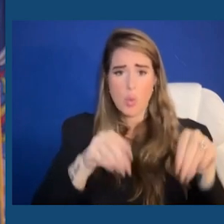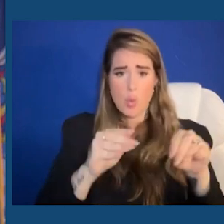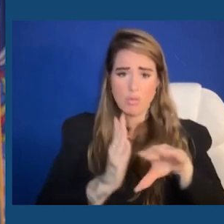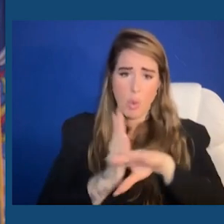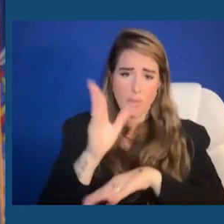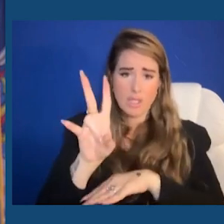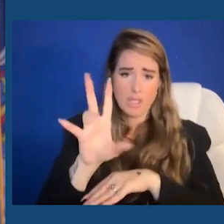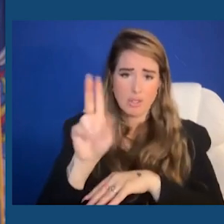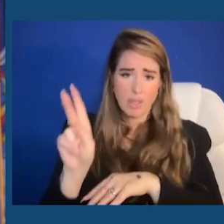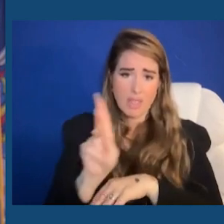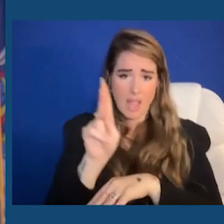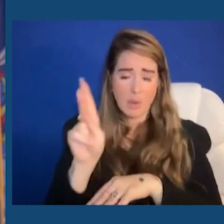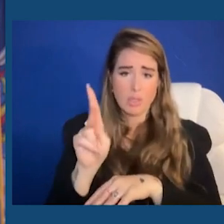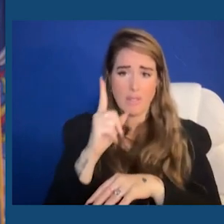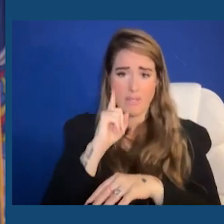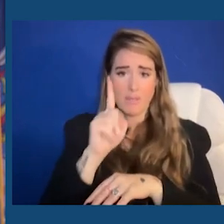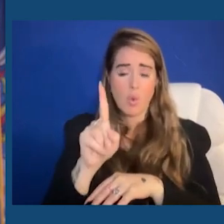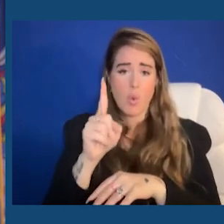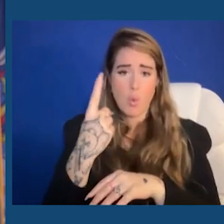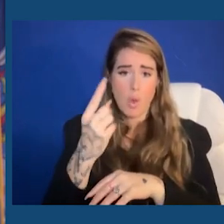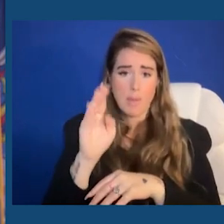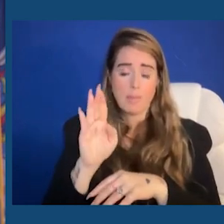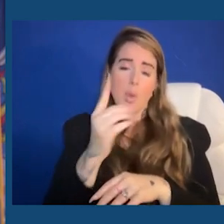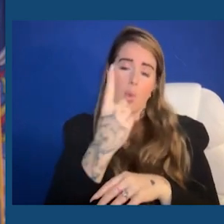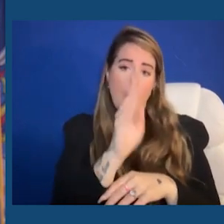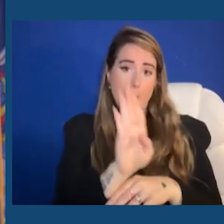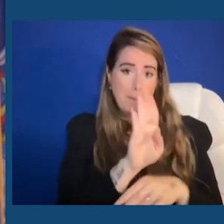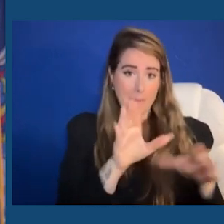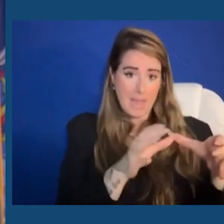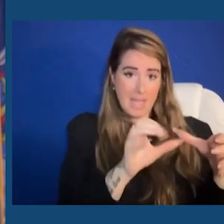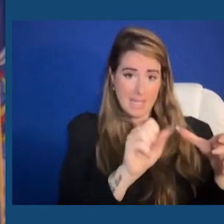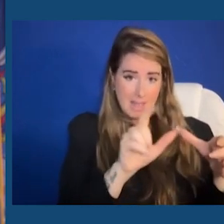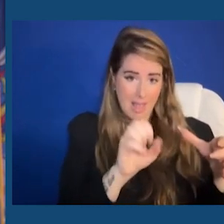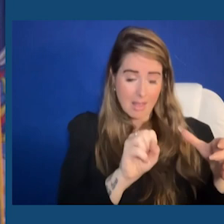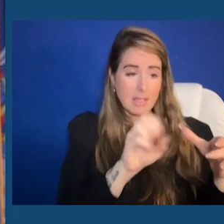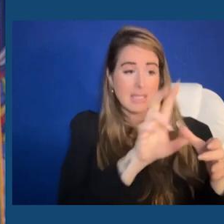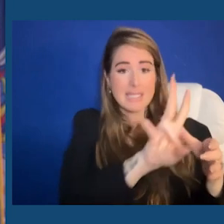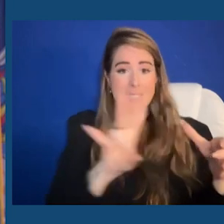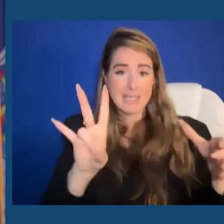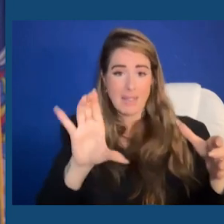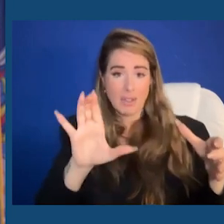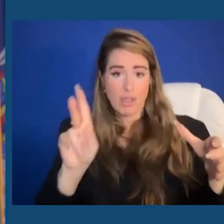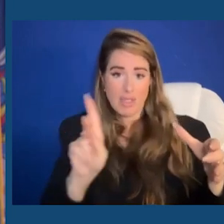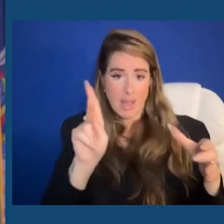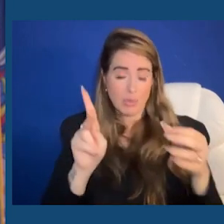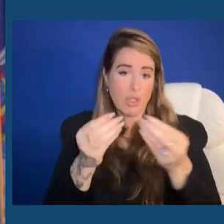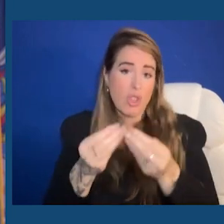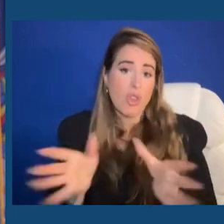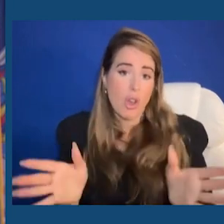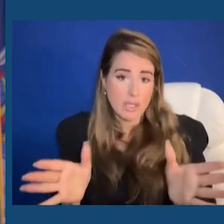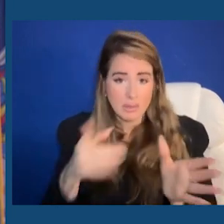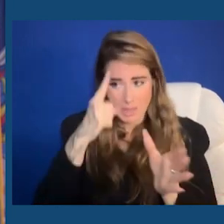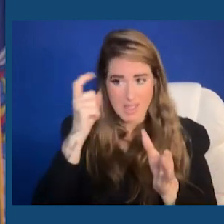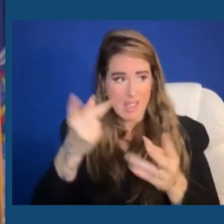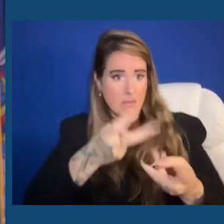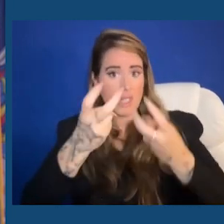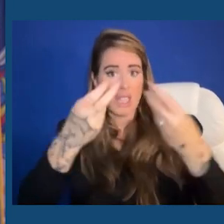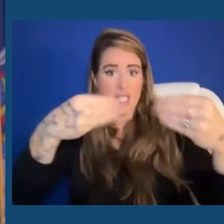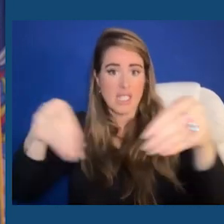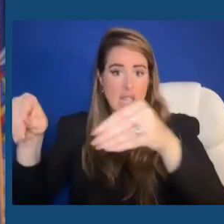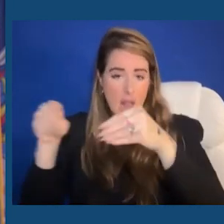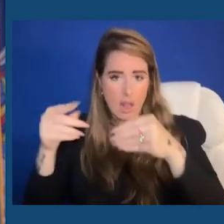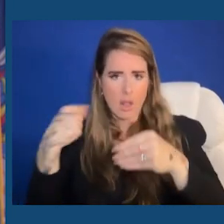$700,000 per $1 billion in sales. And it's estimated that criminal enterprises